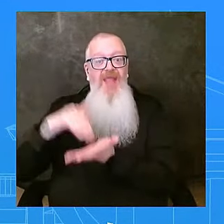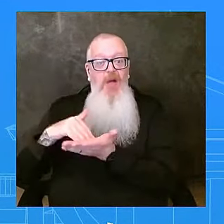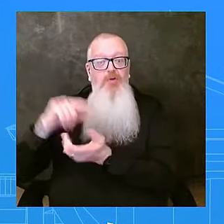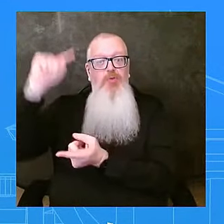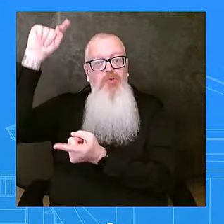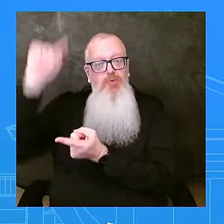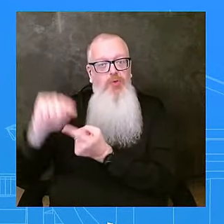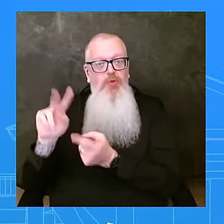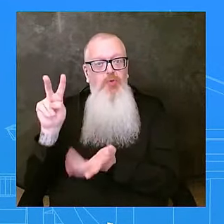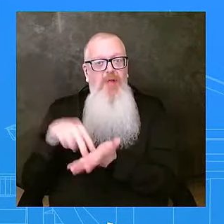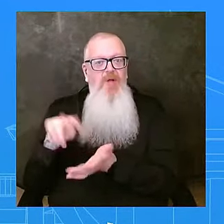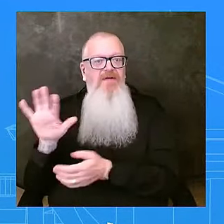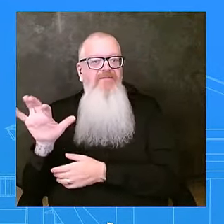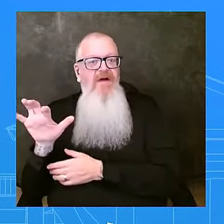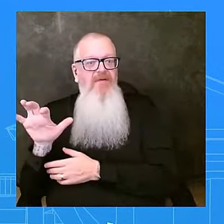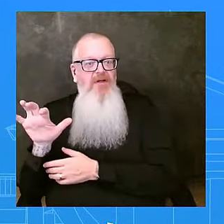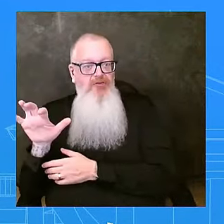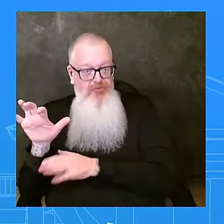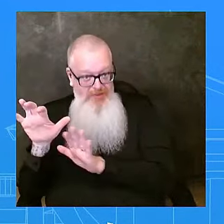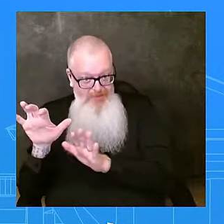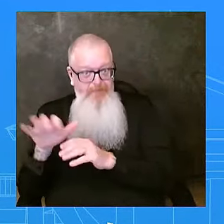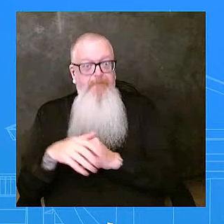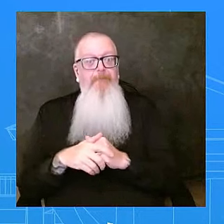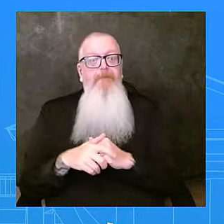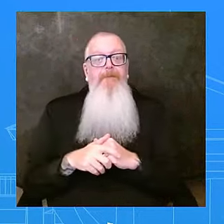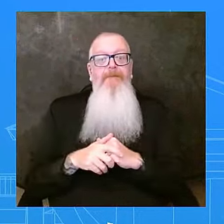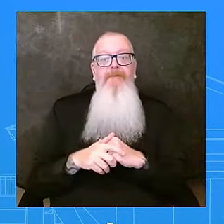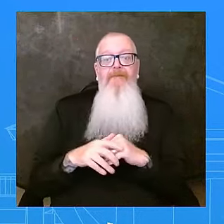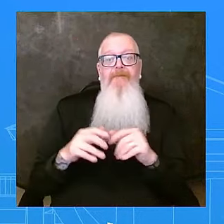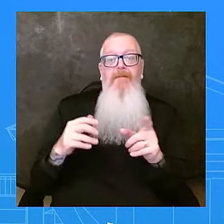former commander of U.S. Central Command, said himself in testimony,